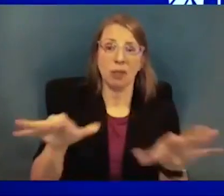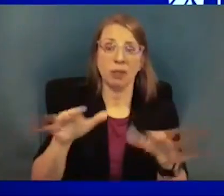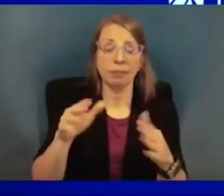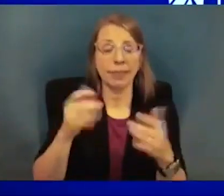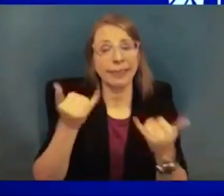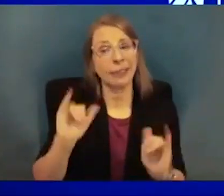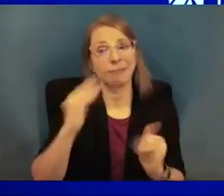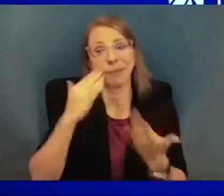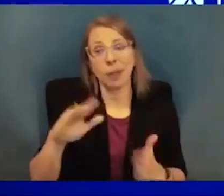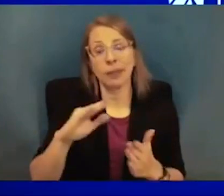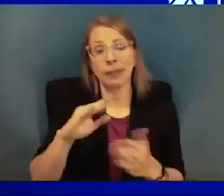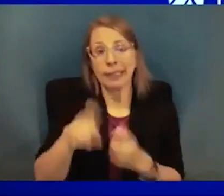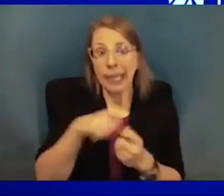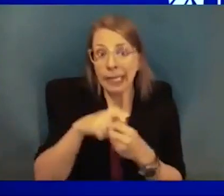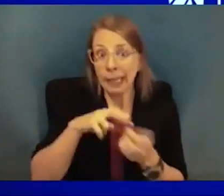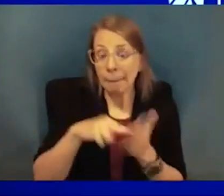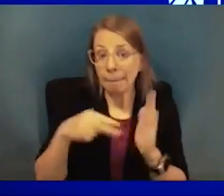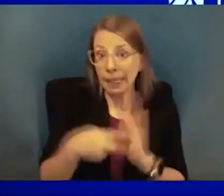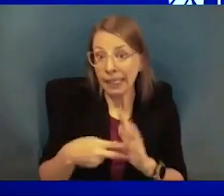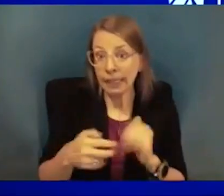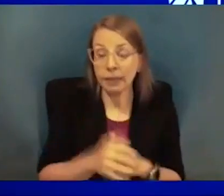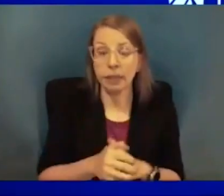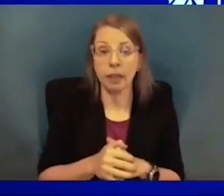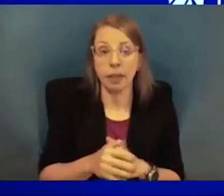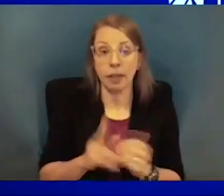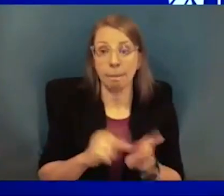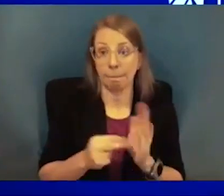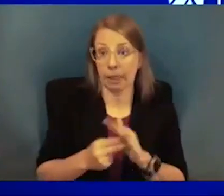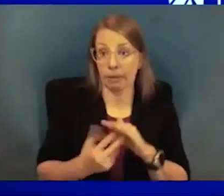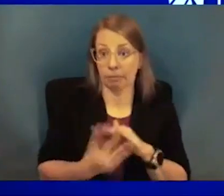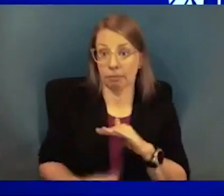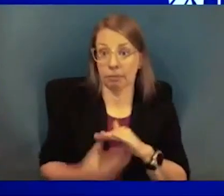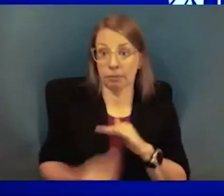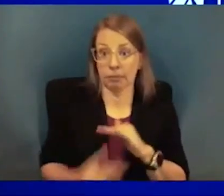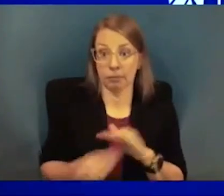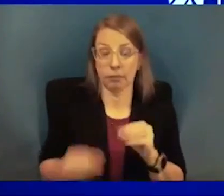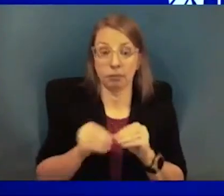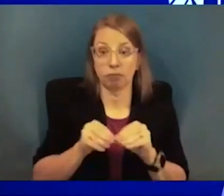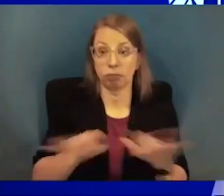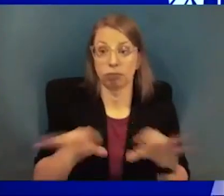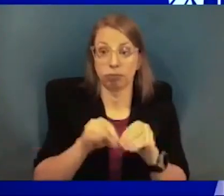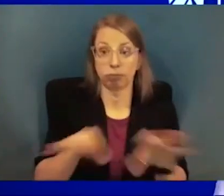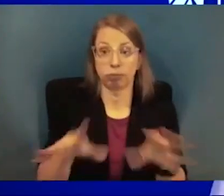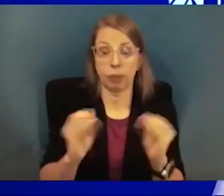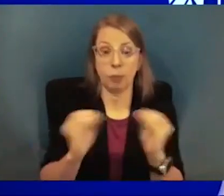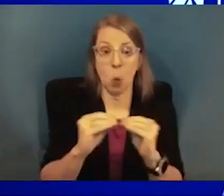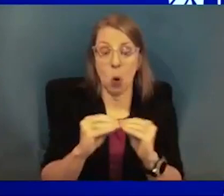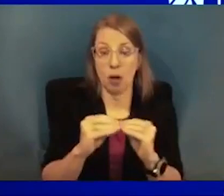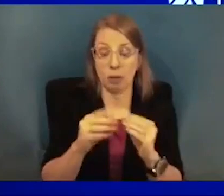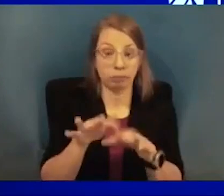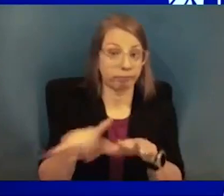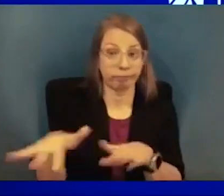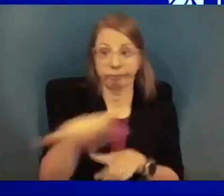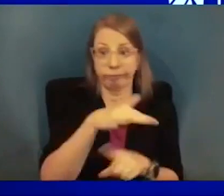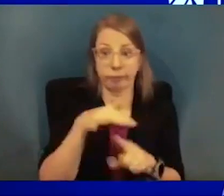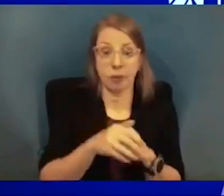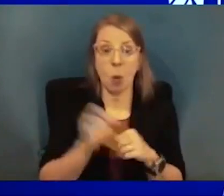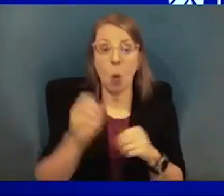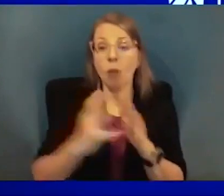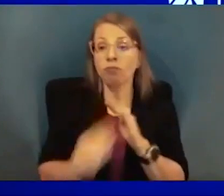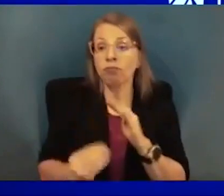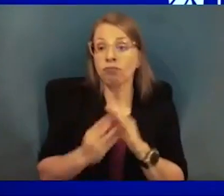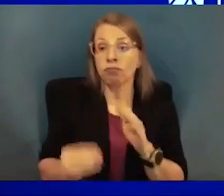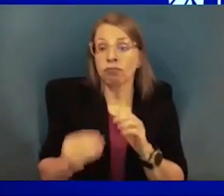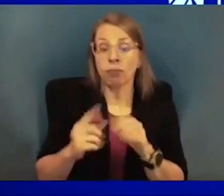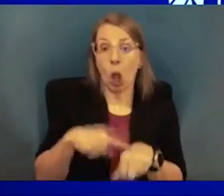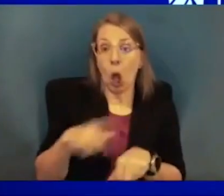is it more fit because you replicate more of it, so you're expressing more into the environment? Do you replicate it longer? Are there